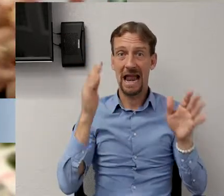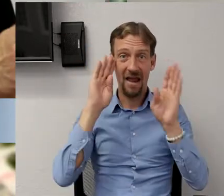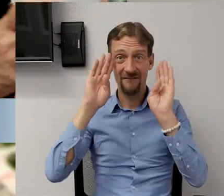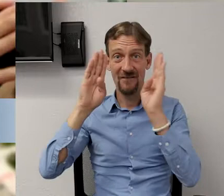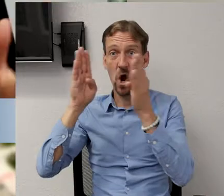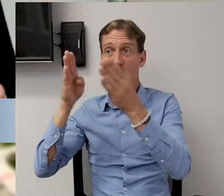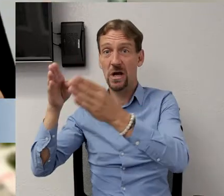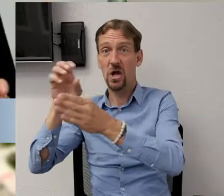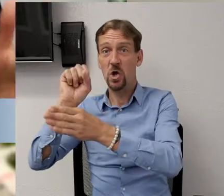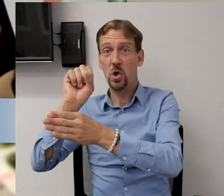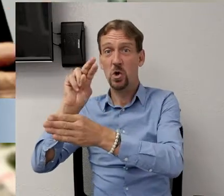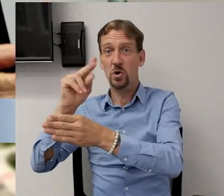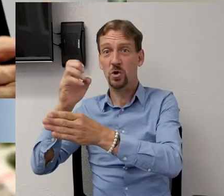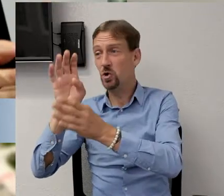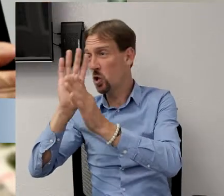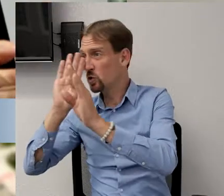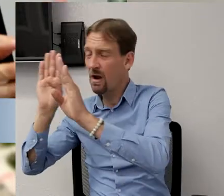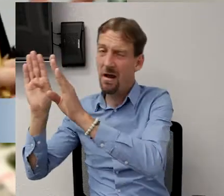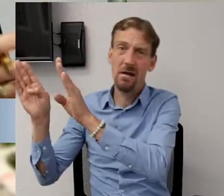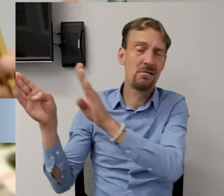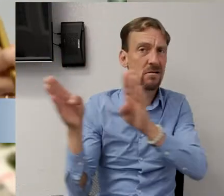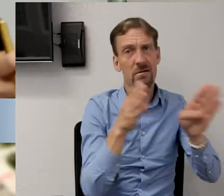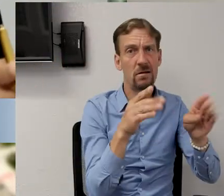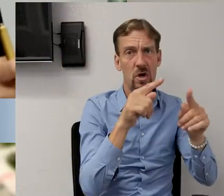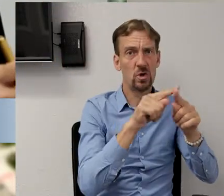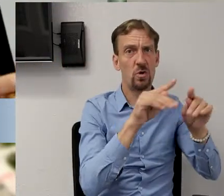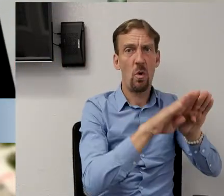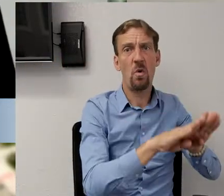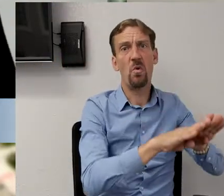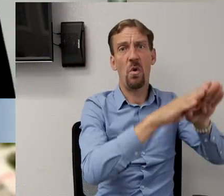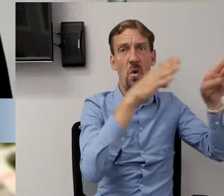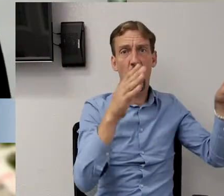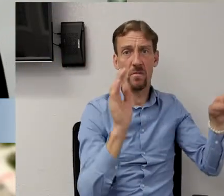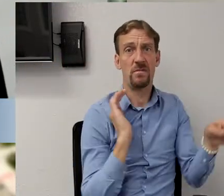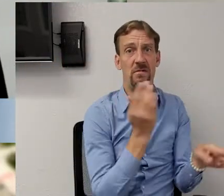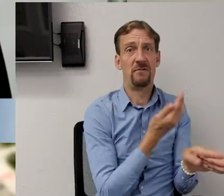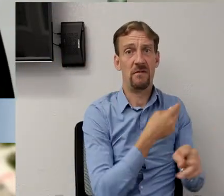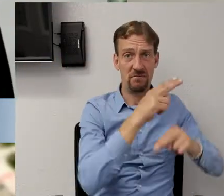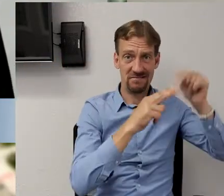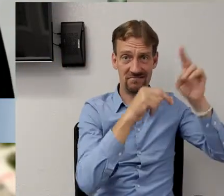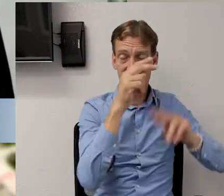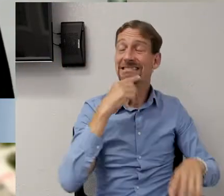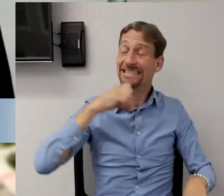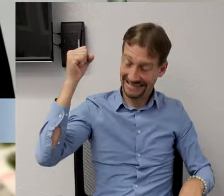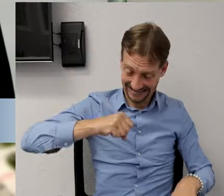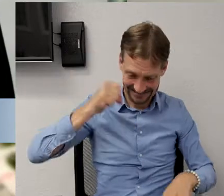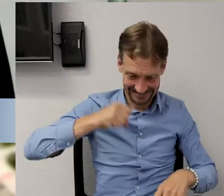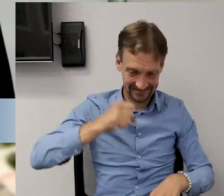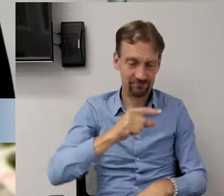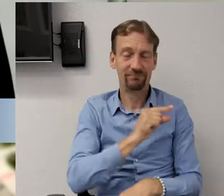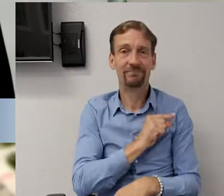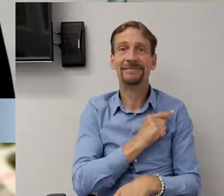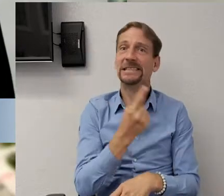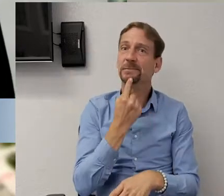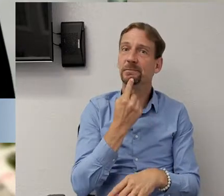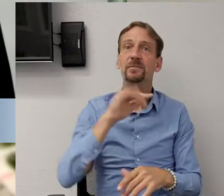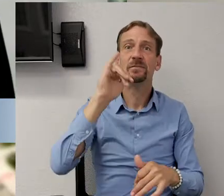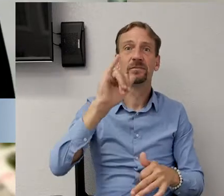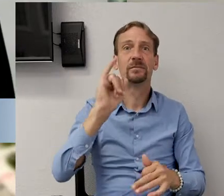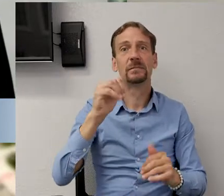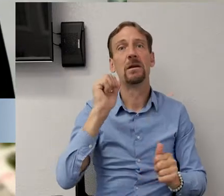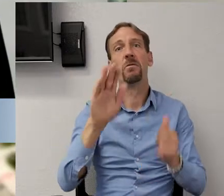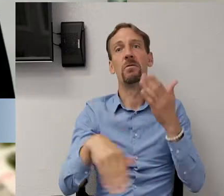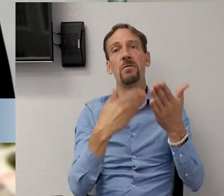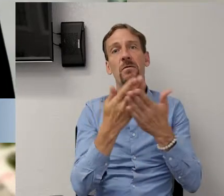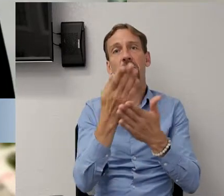our attention towards the reopening of our facilities? Yeah, so that actually is part of the whole